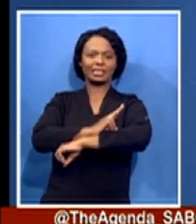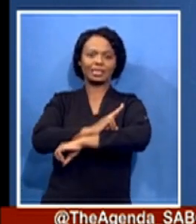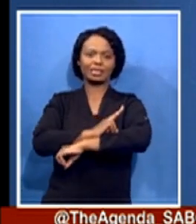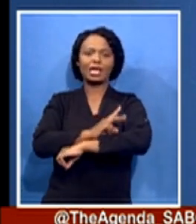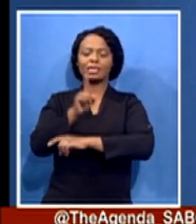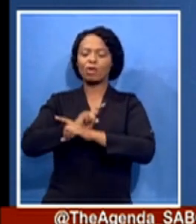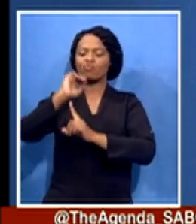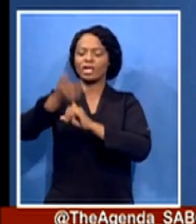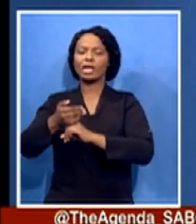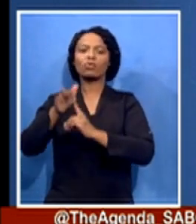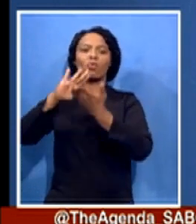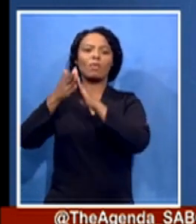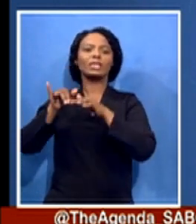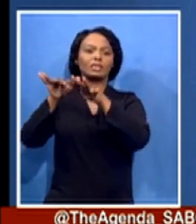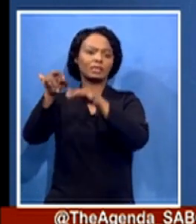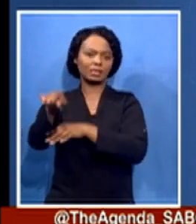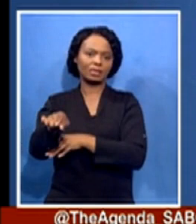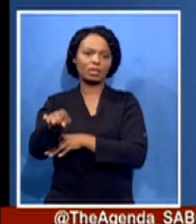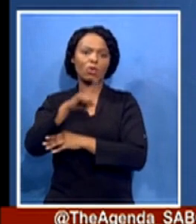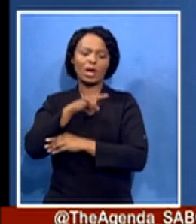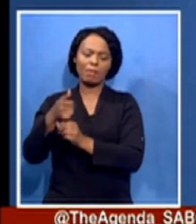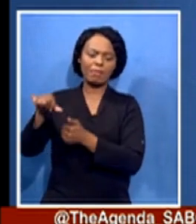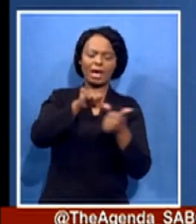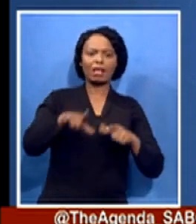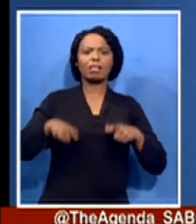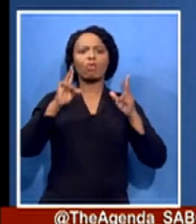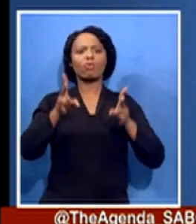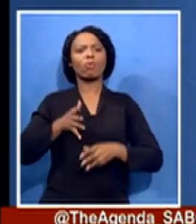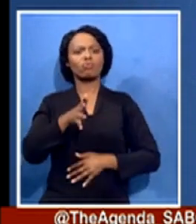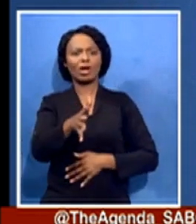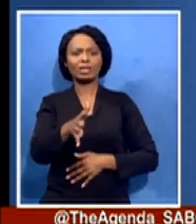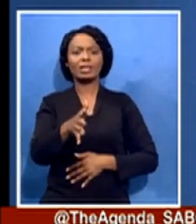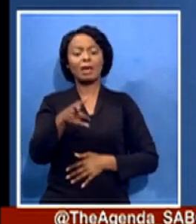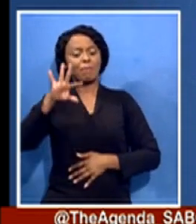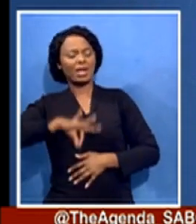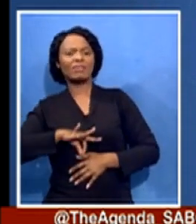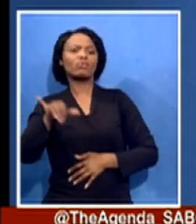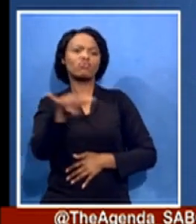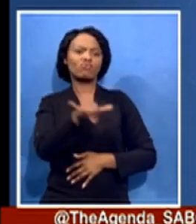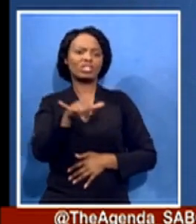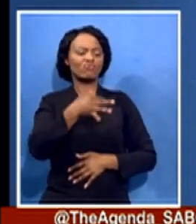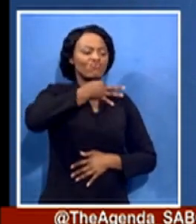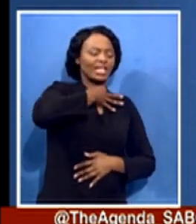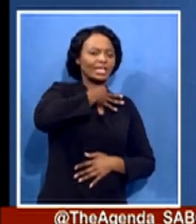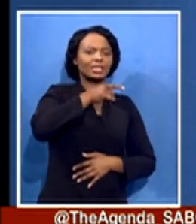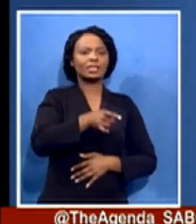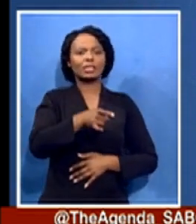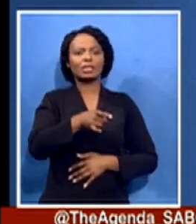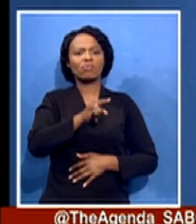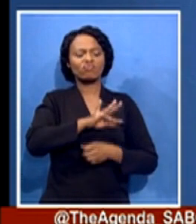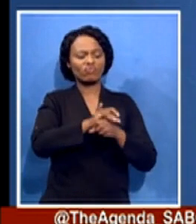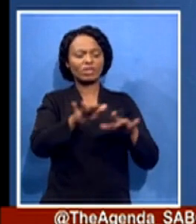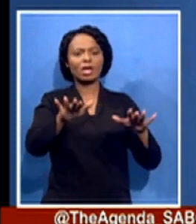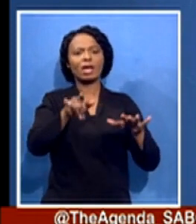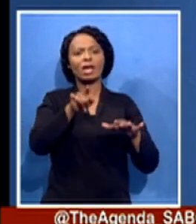and going again? What is that benefit versus the risk of these extremely rare side effects? Yeah. And everyone who has looked at this